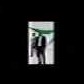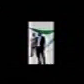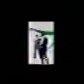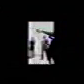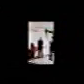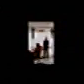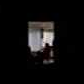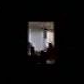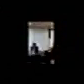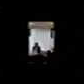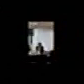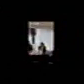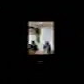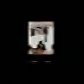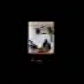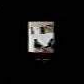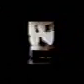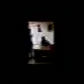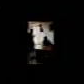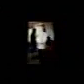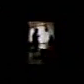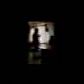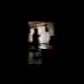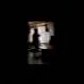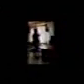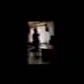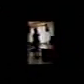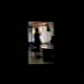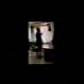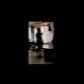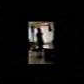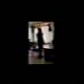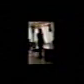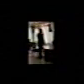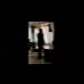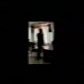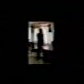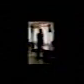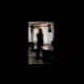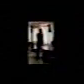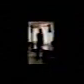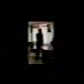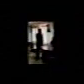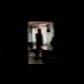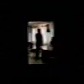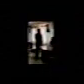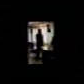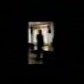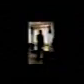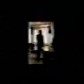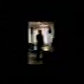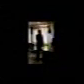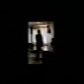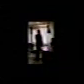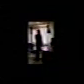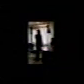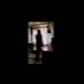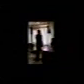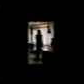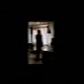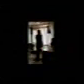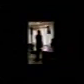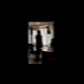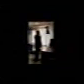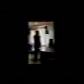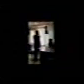your life, your spiritual life, your family life, your physical life, every plant the Heavenly Father has not planted, it's time for us